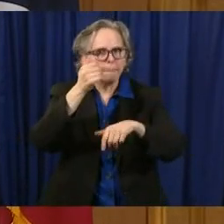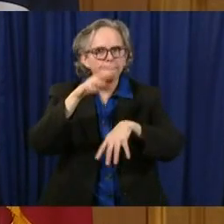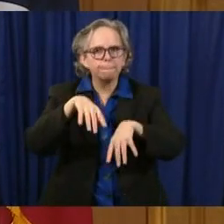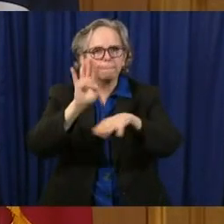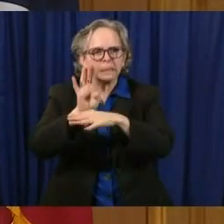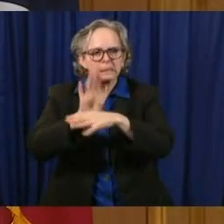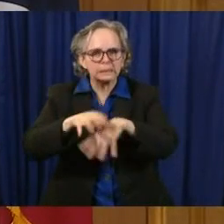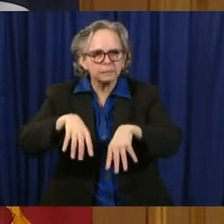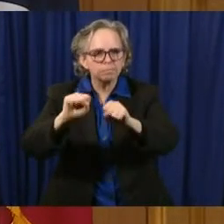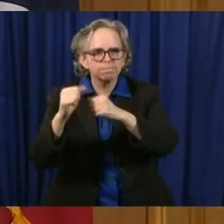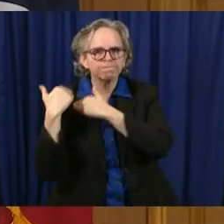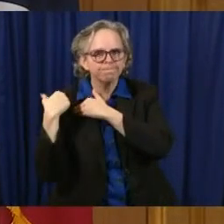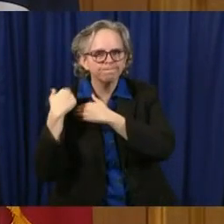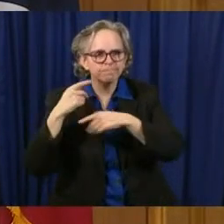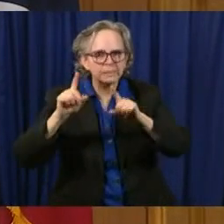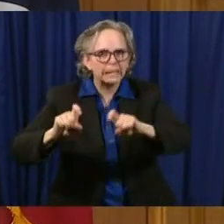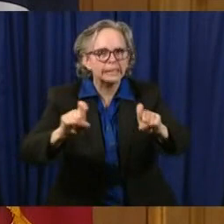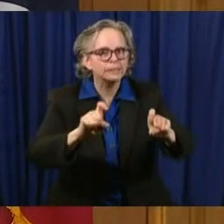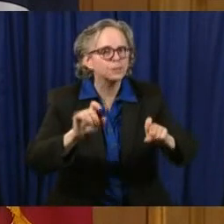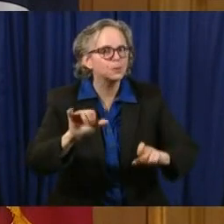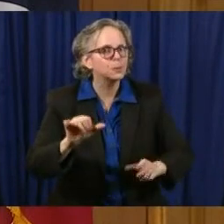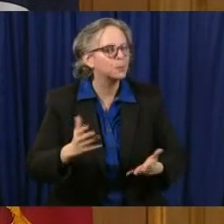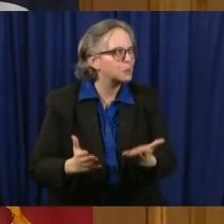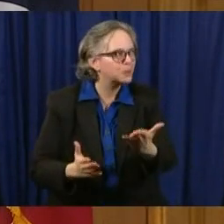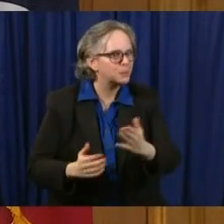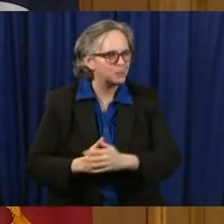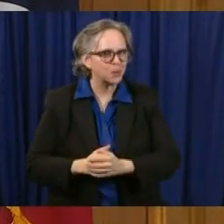well. Thank you, Governor.